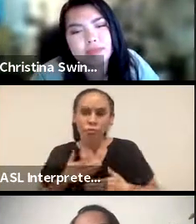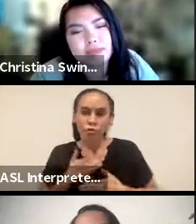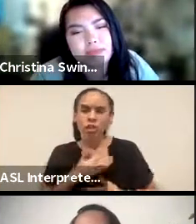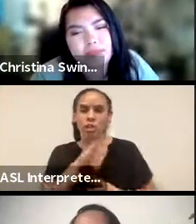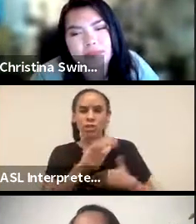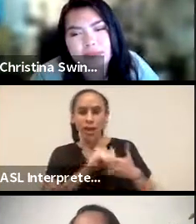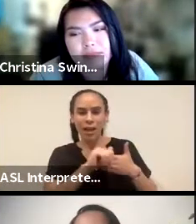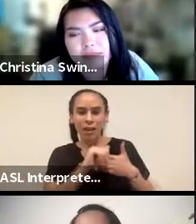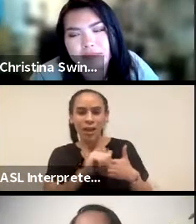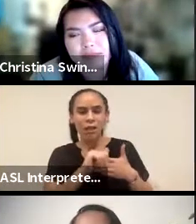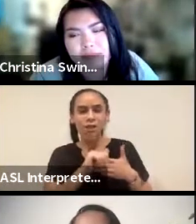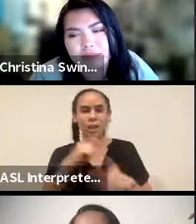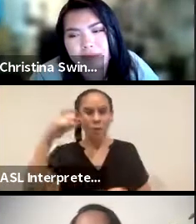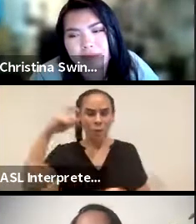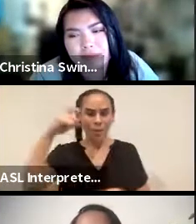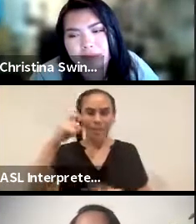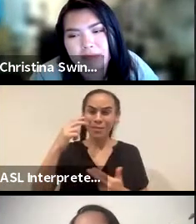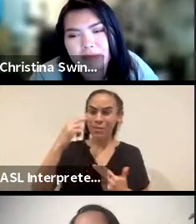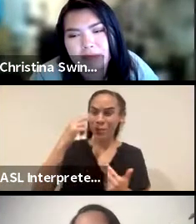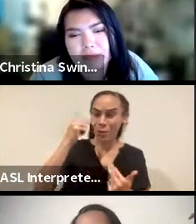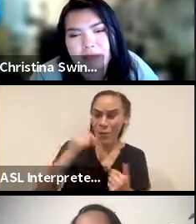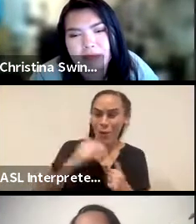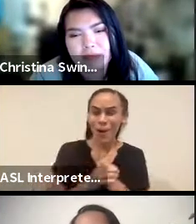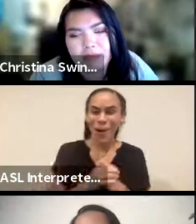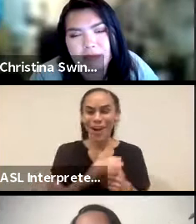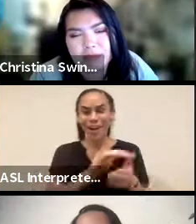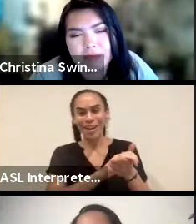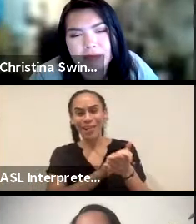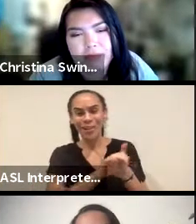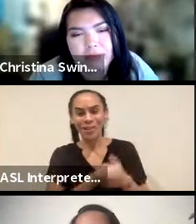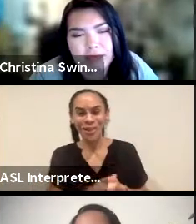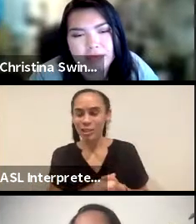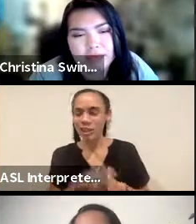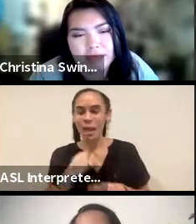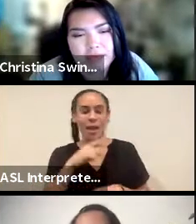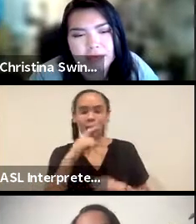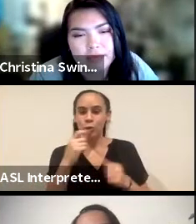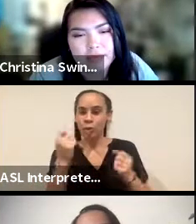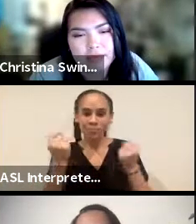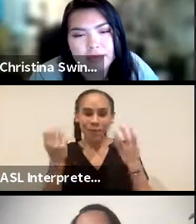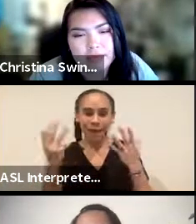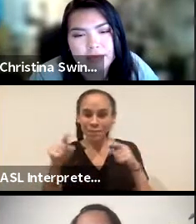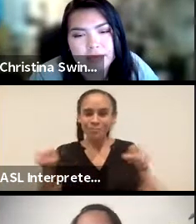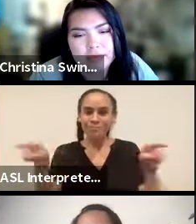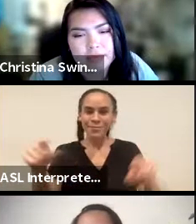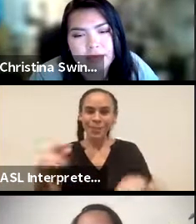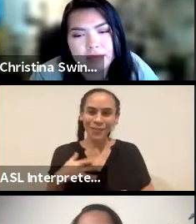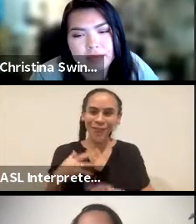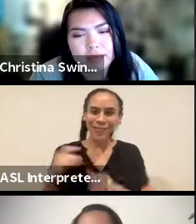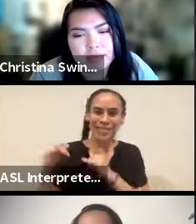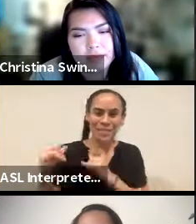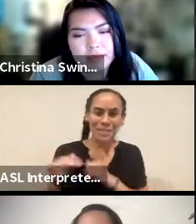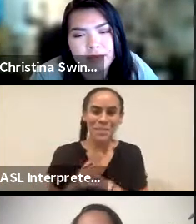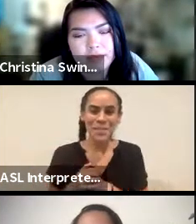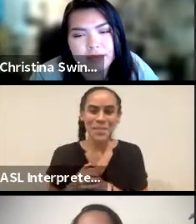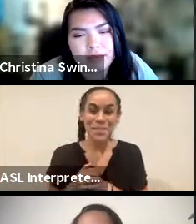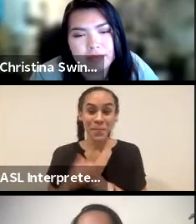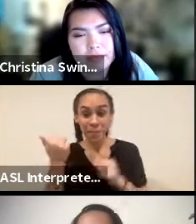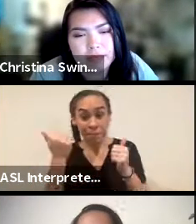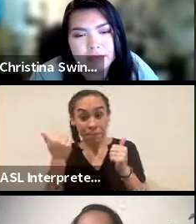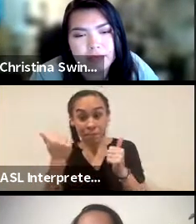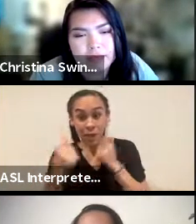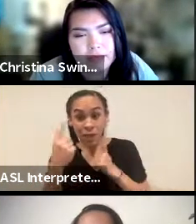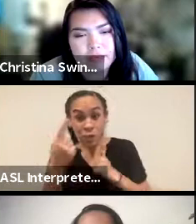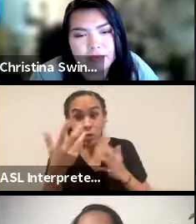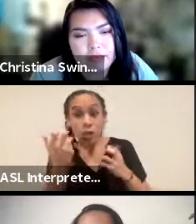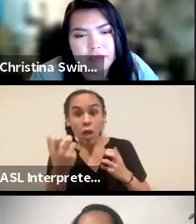and humor. Congratulations, Melinda. I'm sure so many feel the same. Is there anyone who would like to share anything